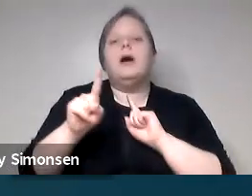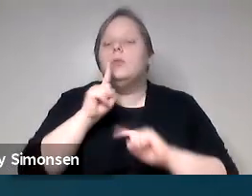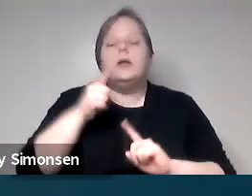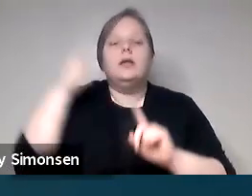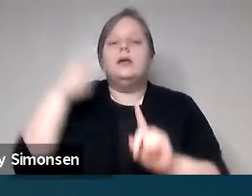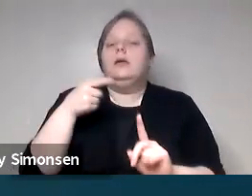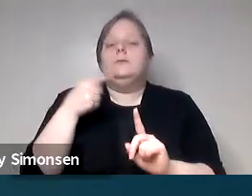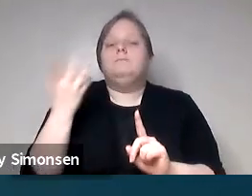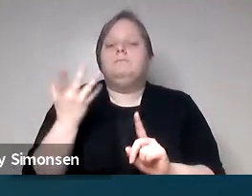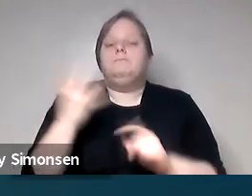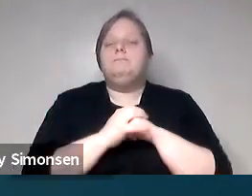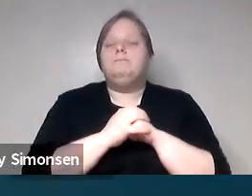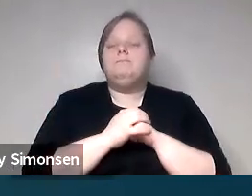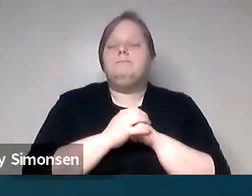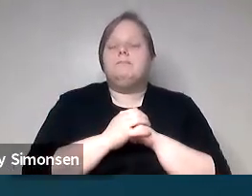some